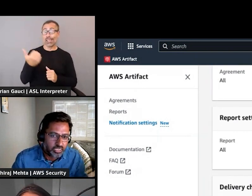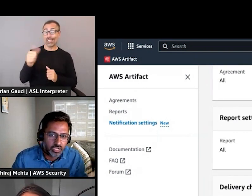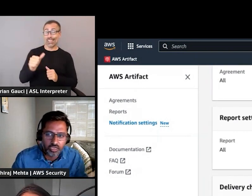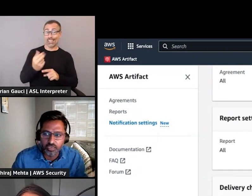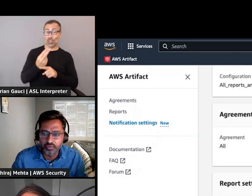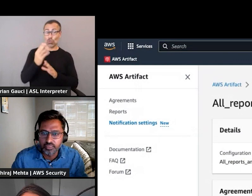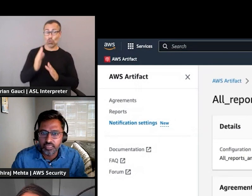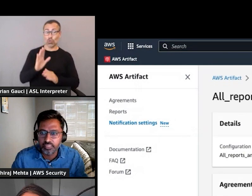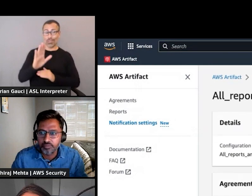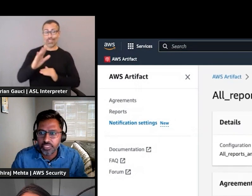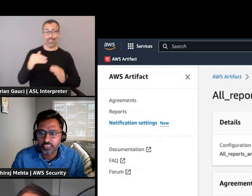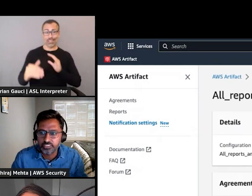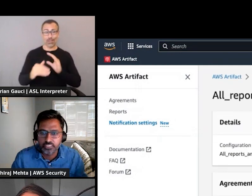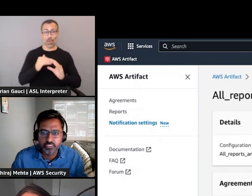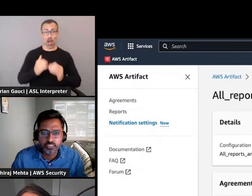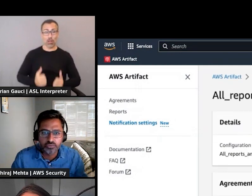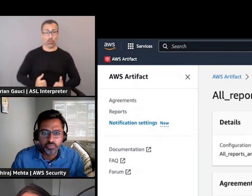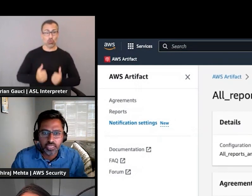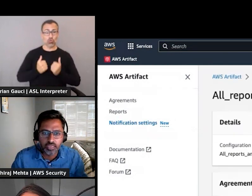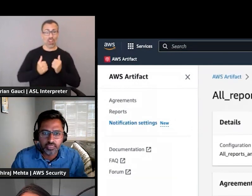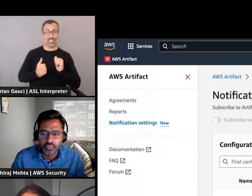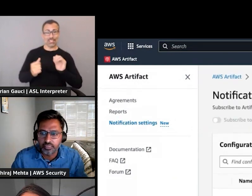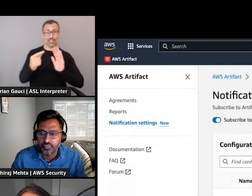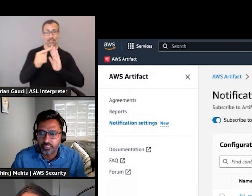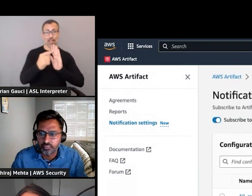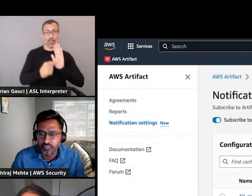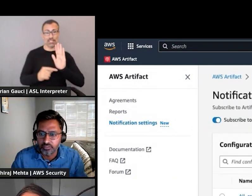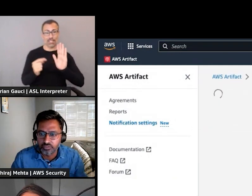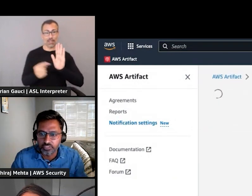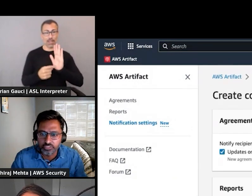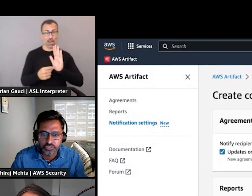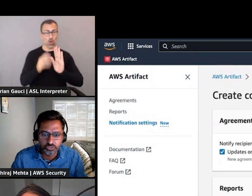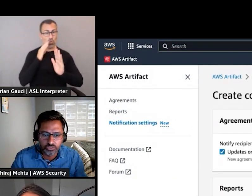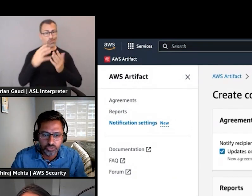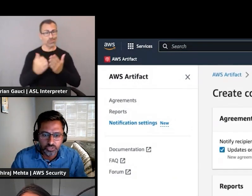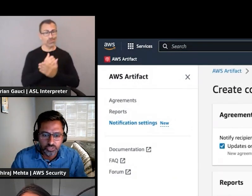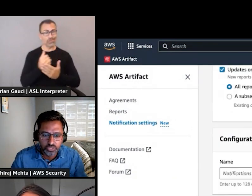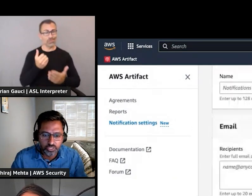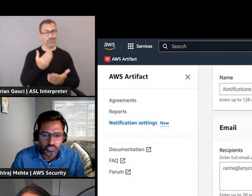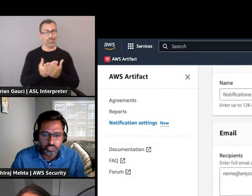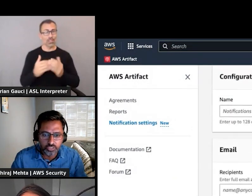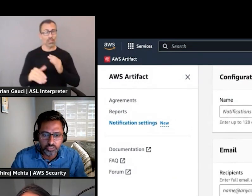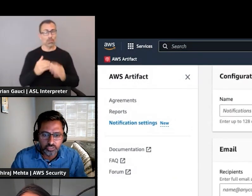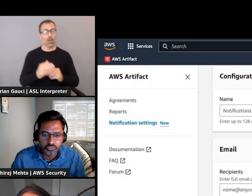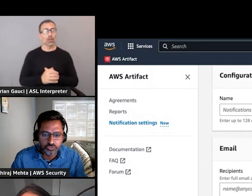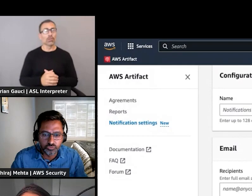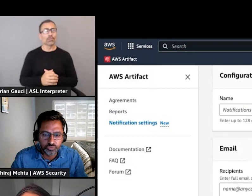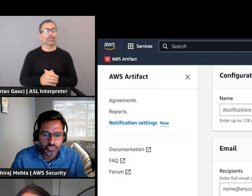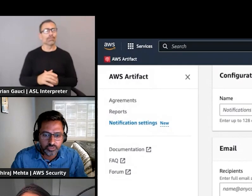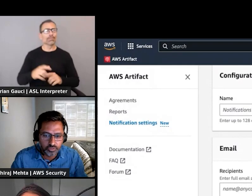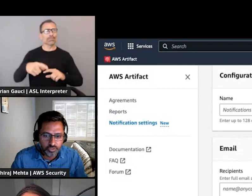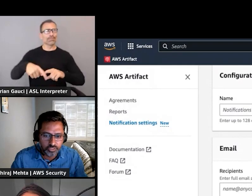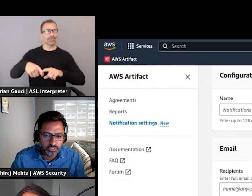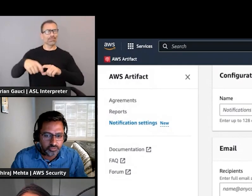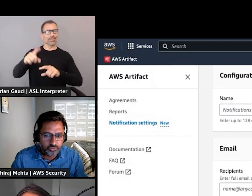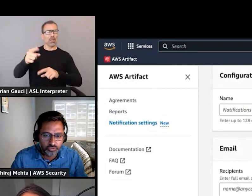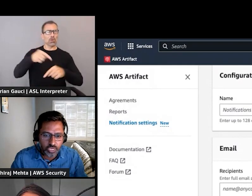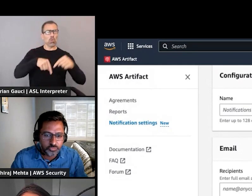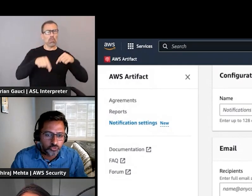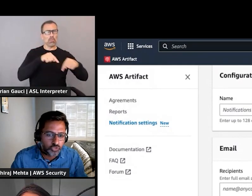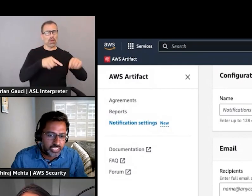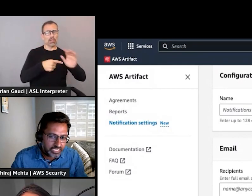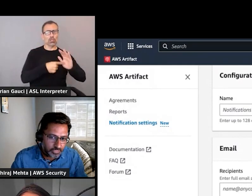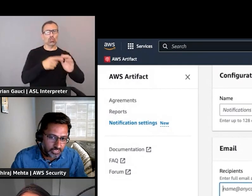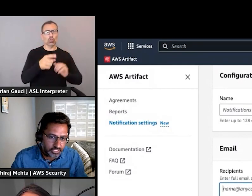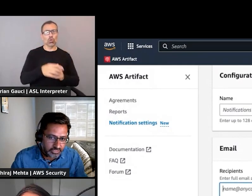here, uh, let me actually go back and quickly show you. Uh, so uh,